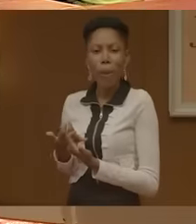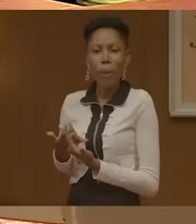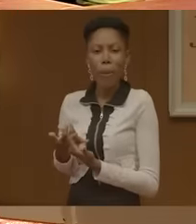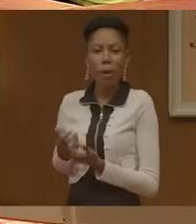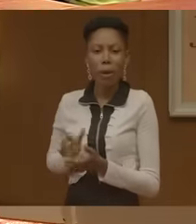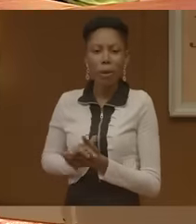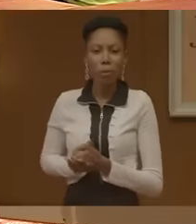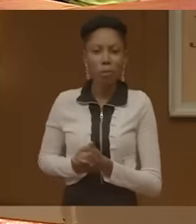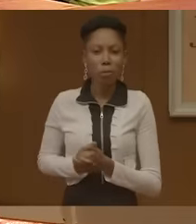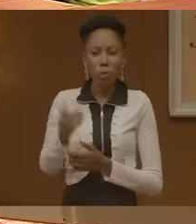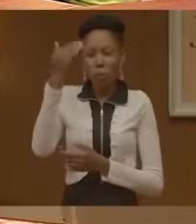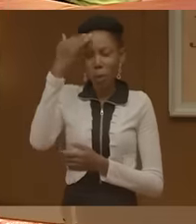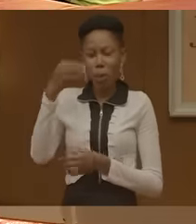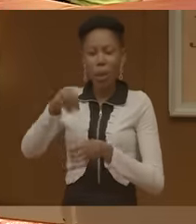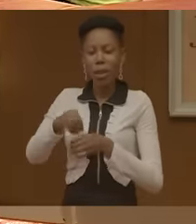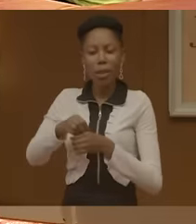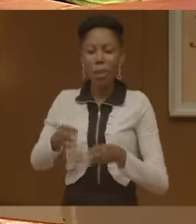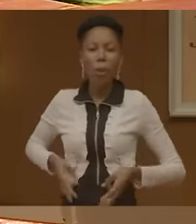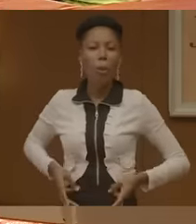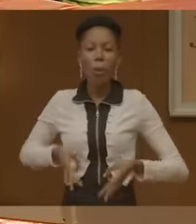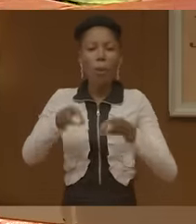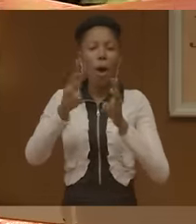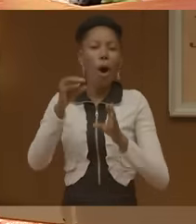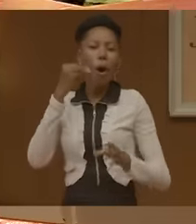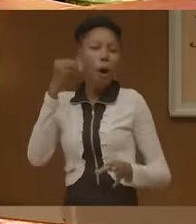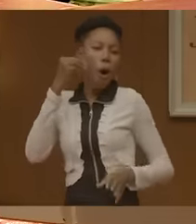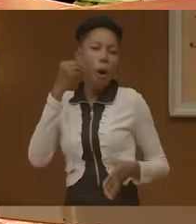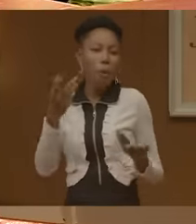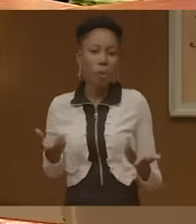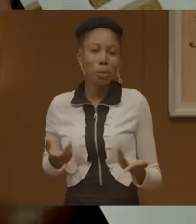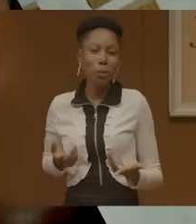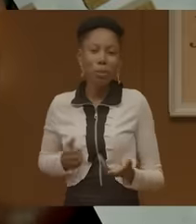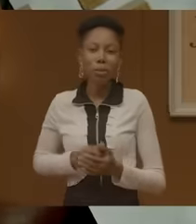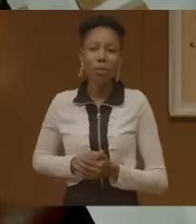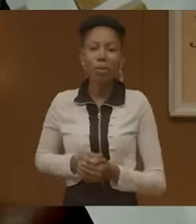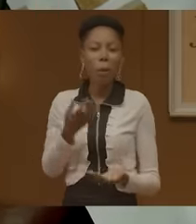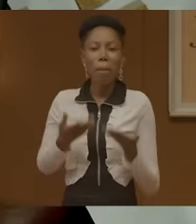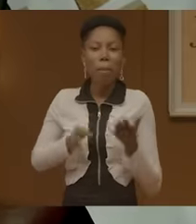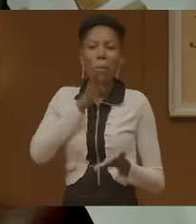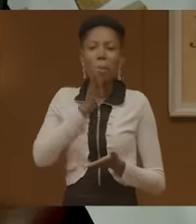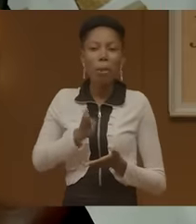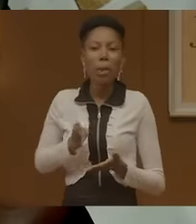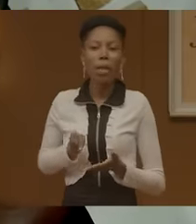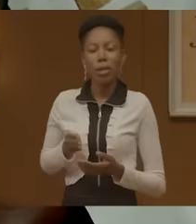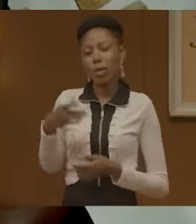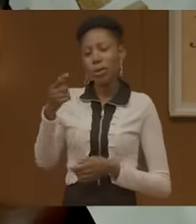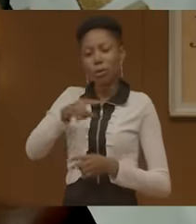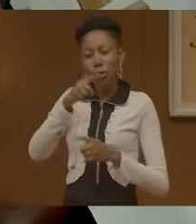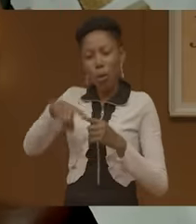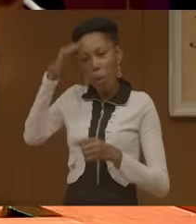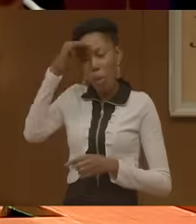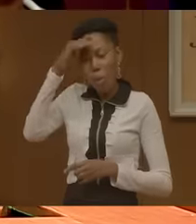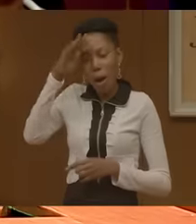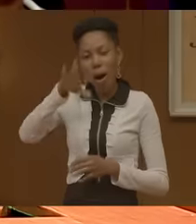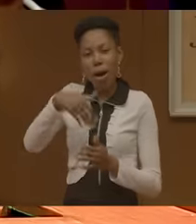You know, even in our streets, yeah, he will just, maybe when he come to house, be